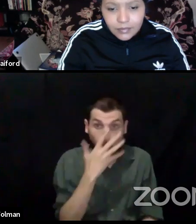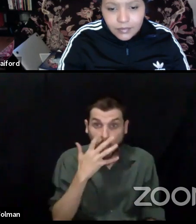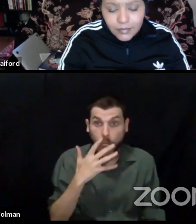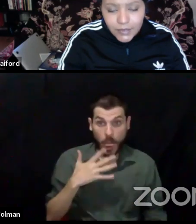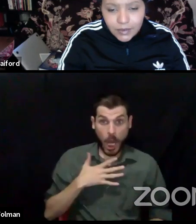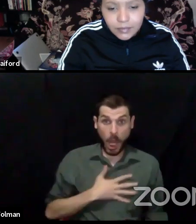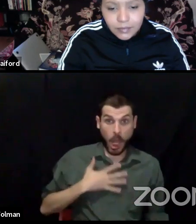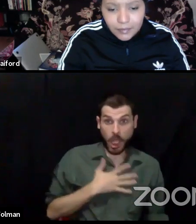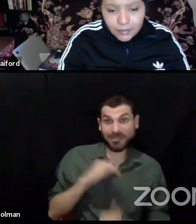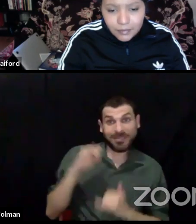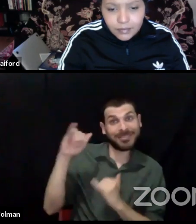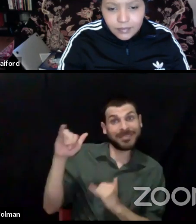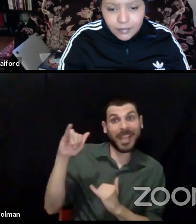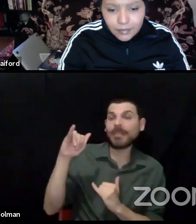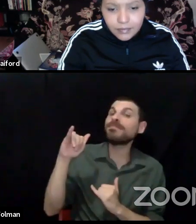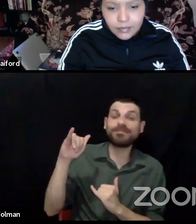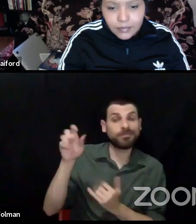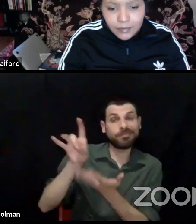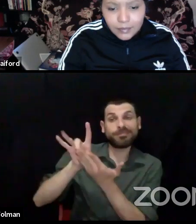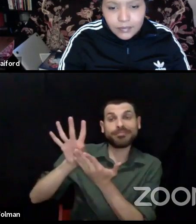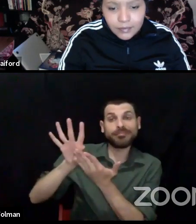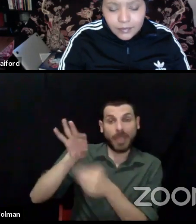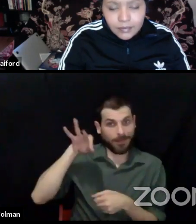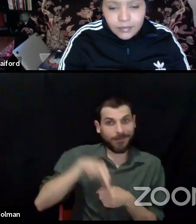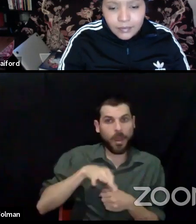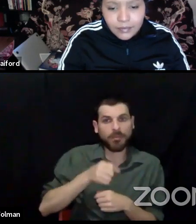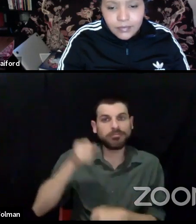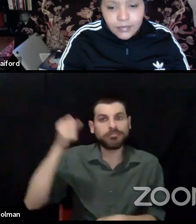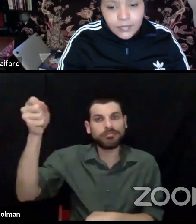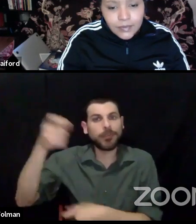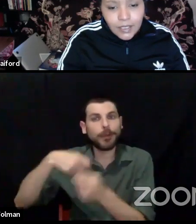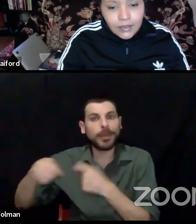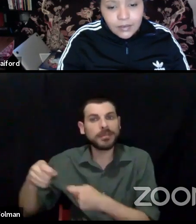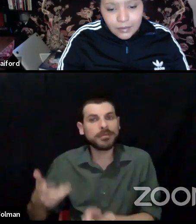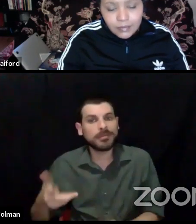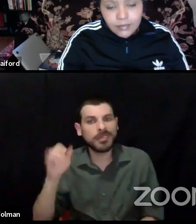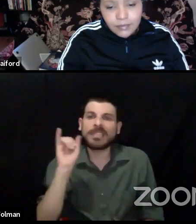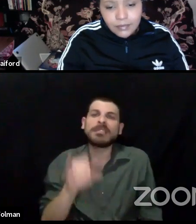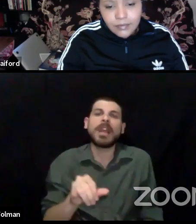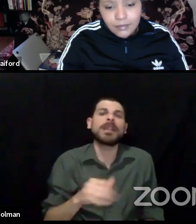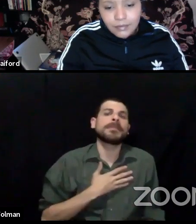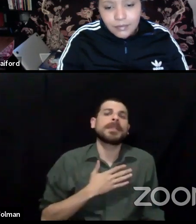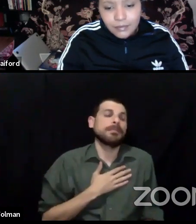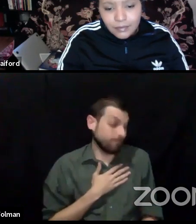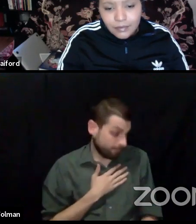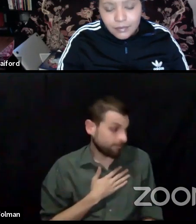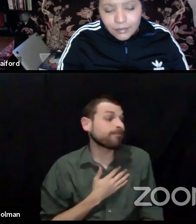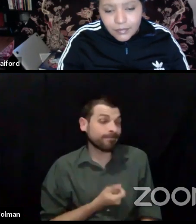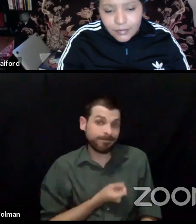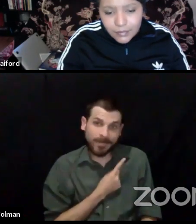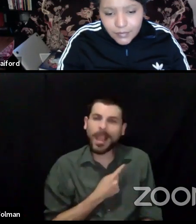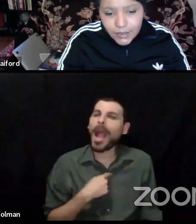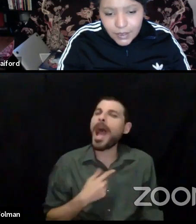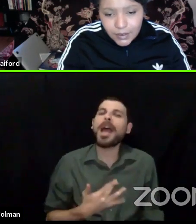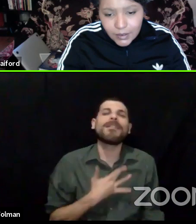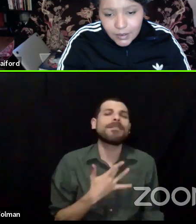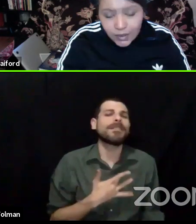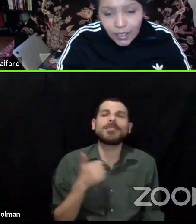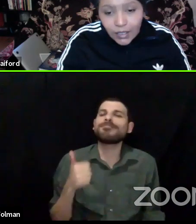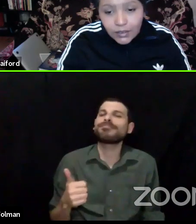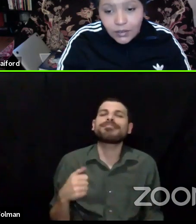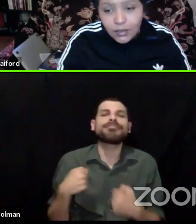us. That's accountable, you know? Mm-hmm. I feel what you're up to. I support it. And